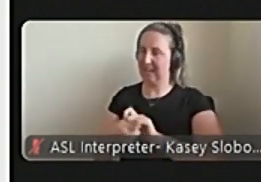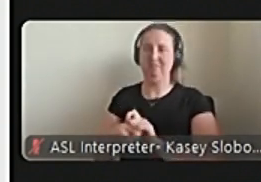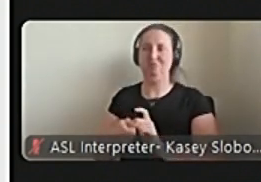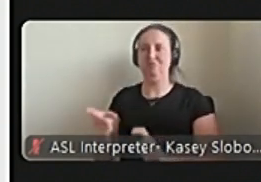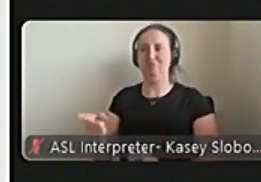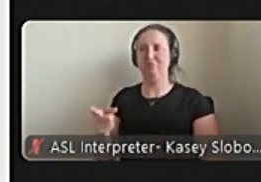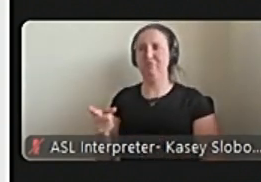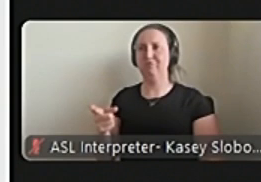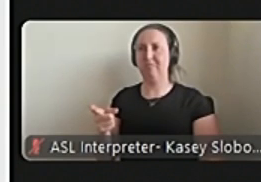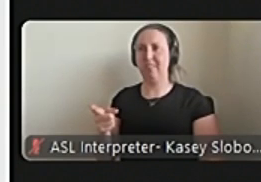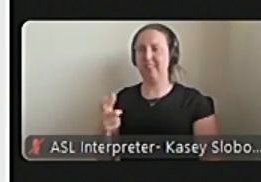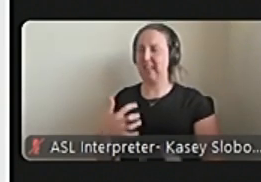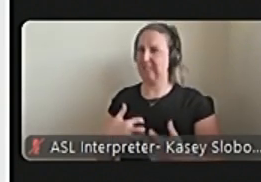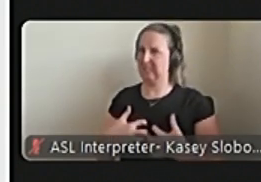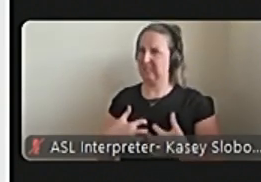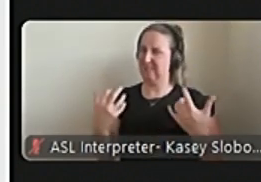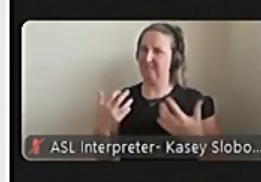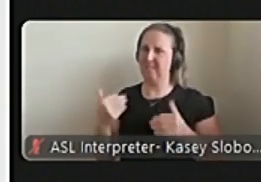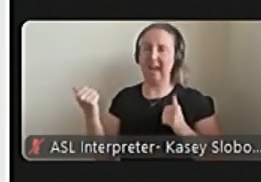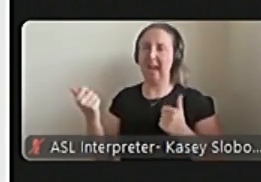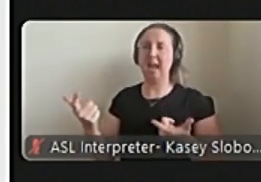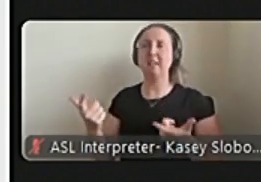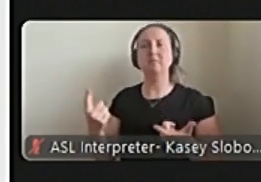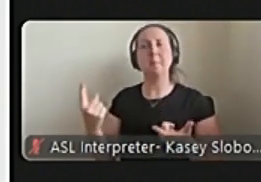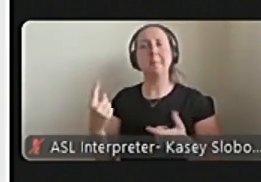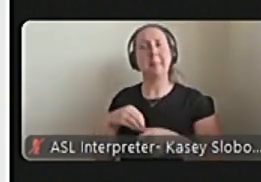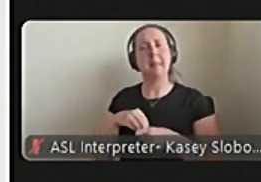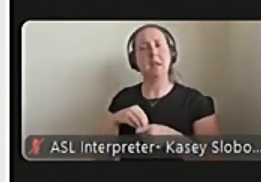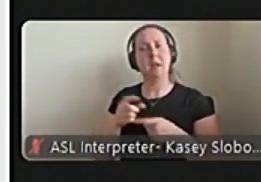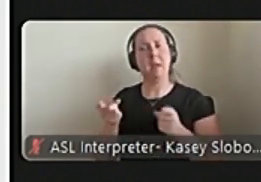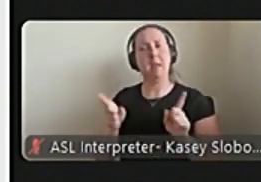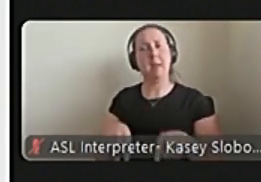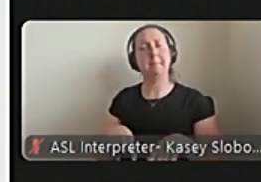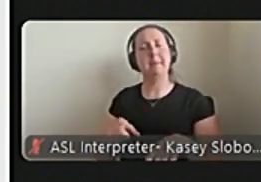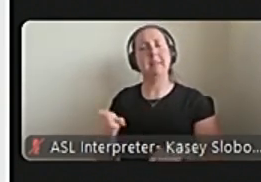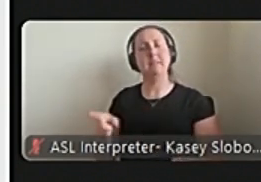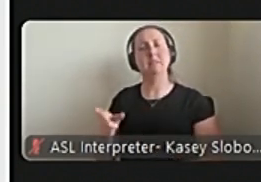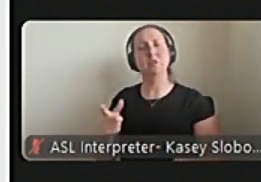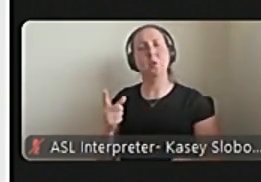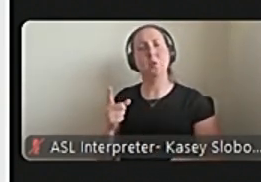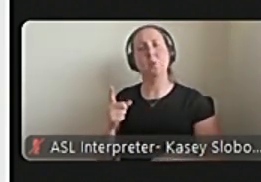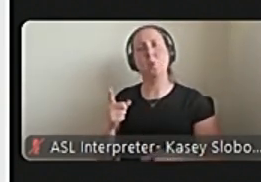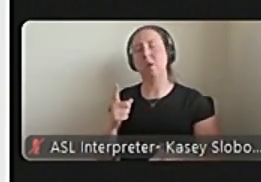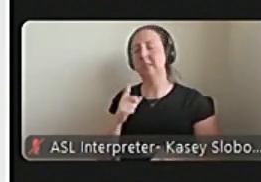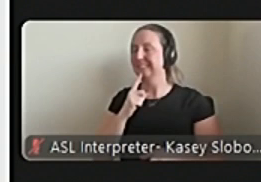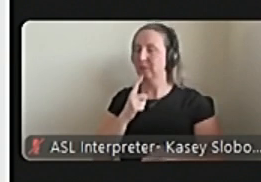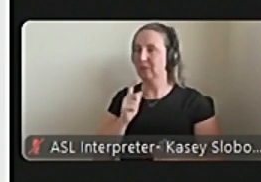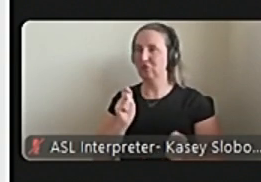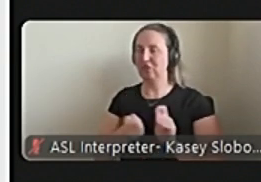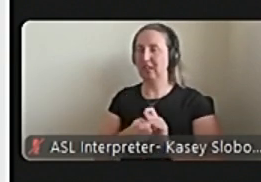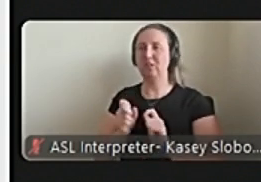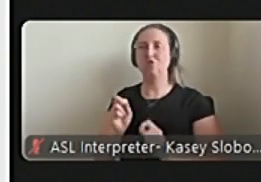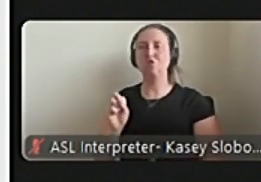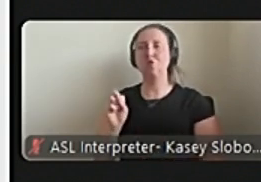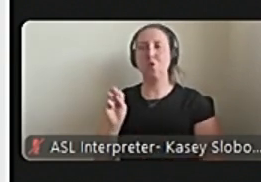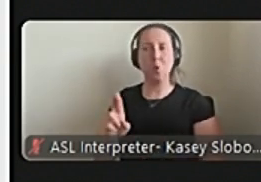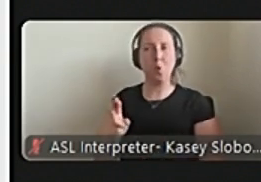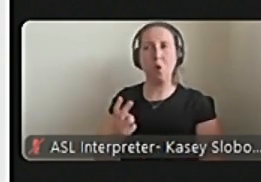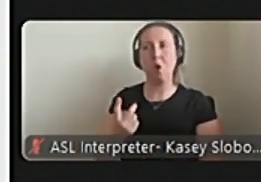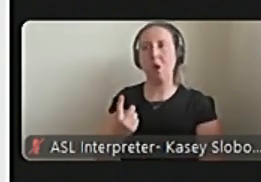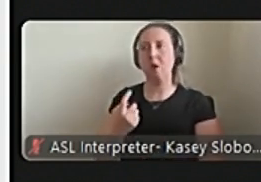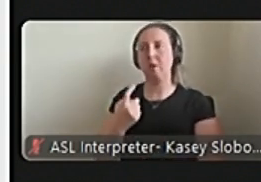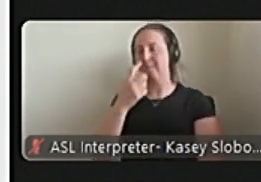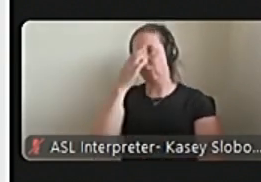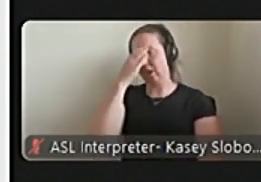to anger unless there's something going on. And it's an extreme change. Or you've got a particular frontotemporal, we'll see